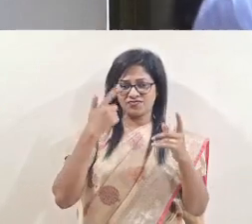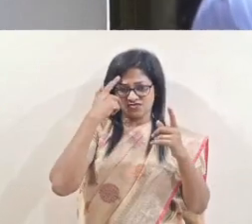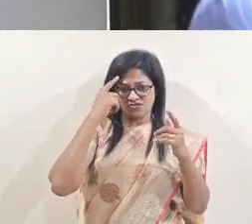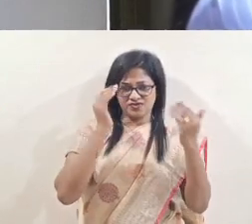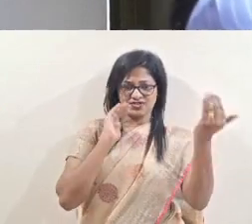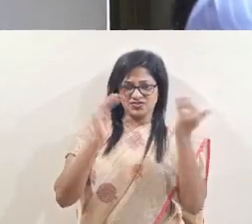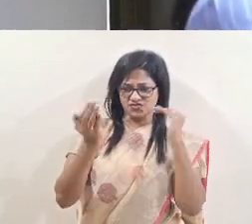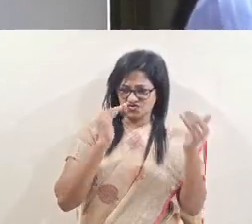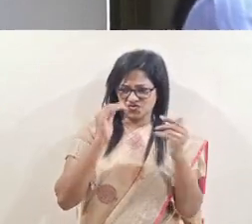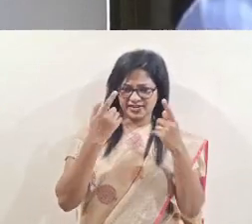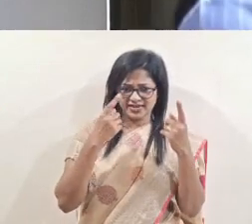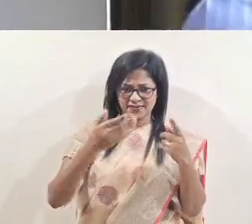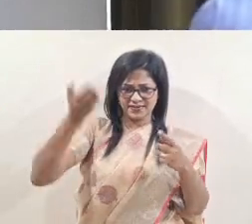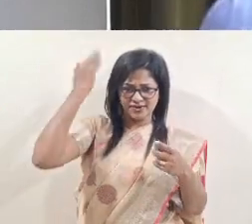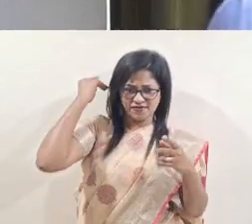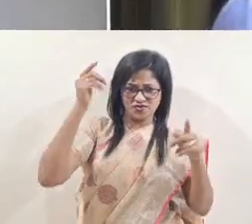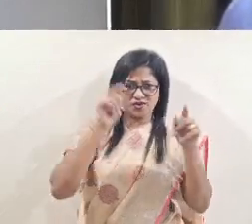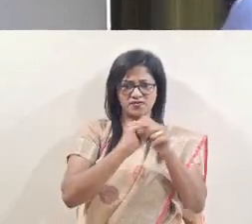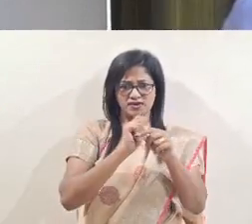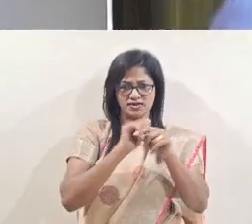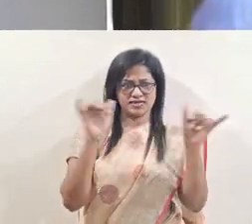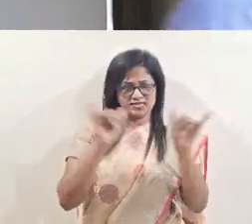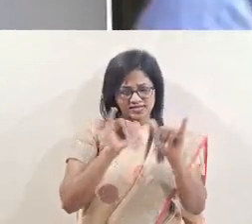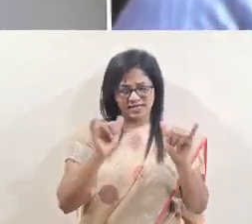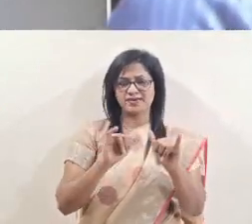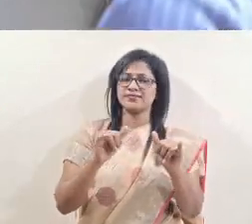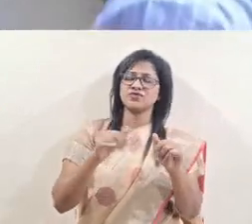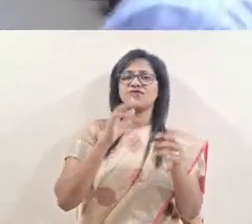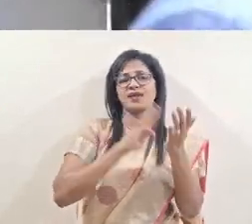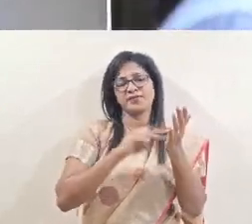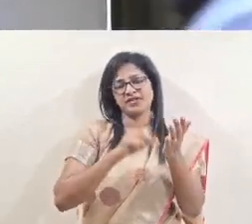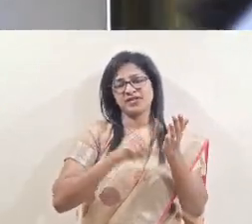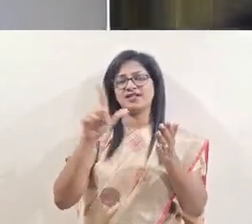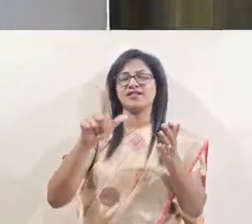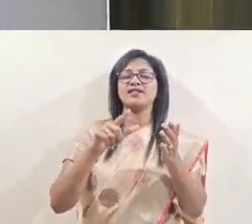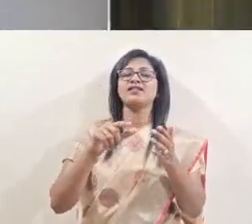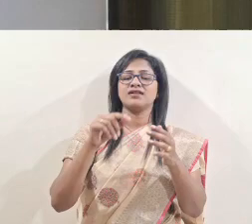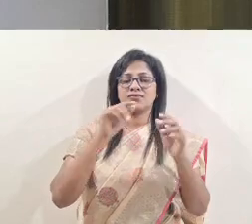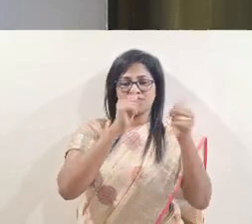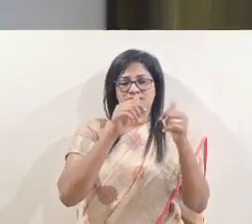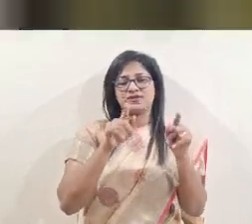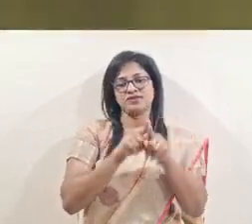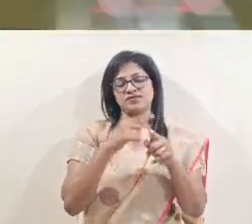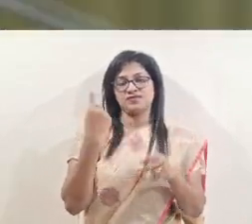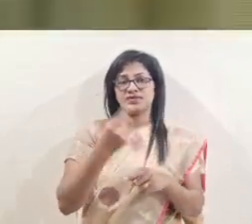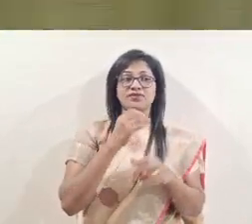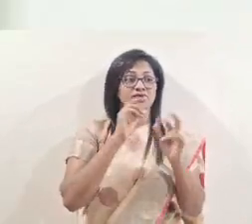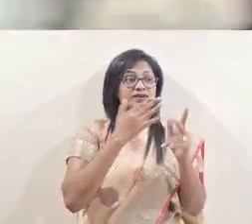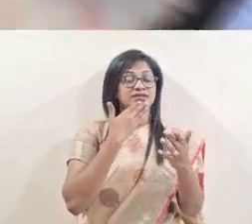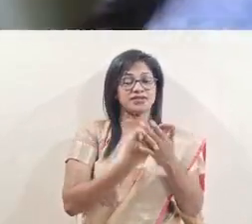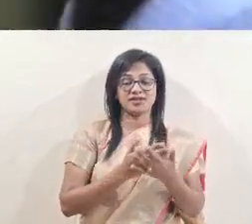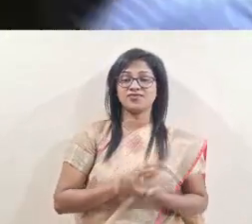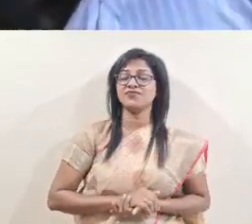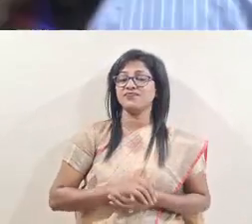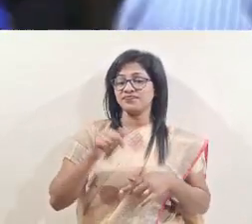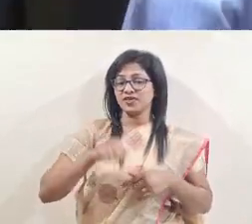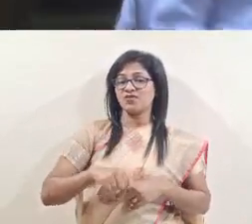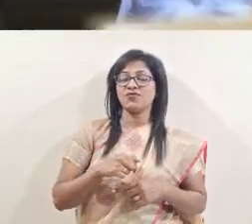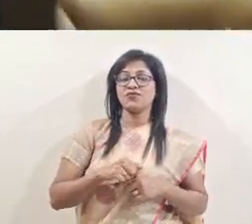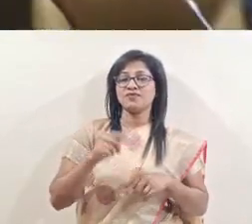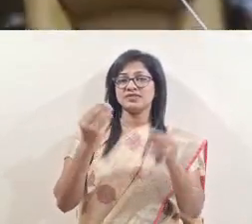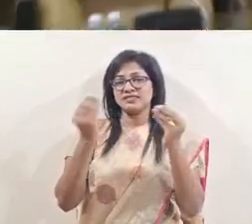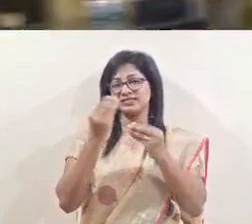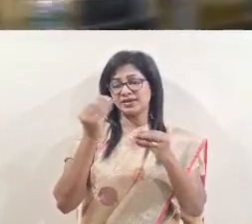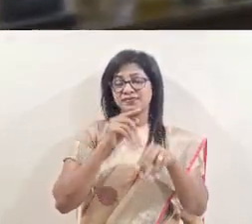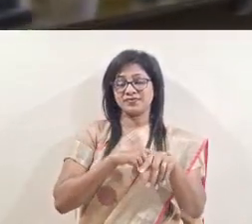with the previous work also, so we thought to go with MNL model only. Okay, thank you. Now we have some time. Of course, we don't have